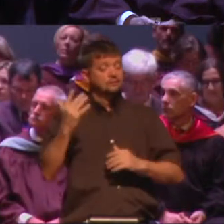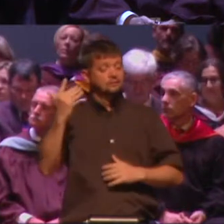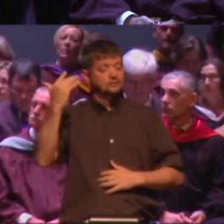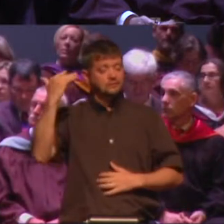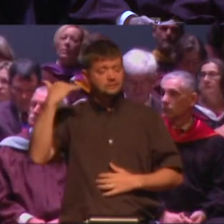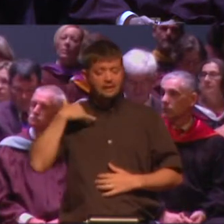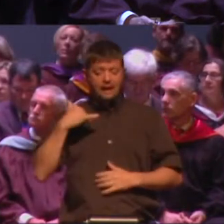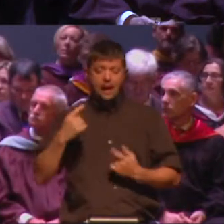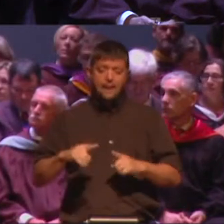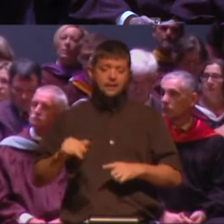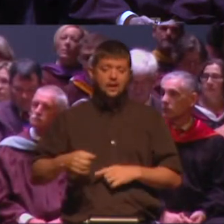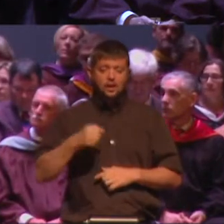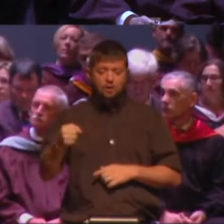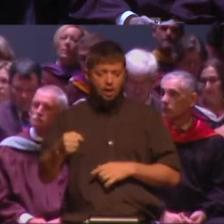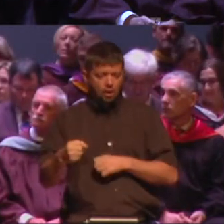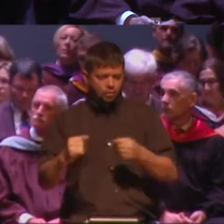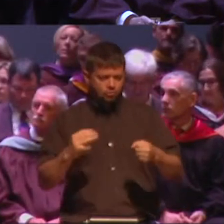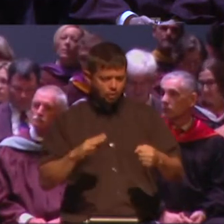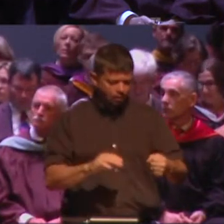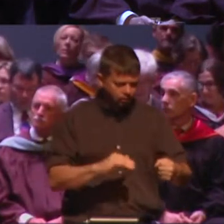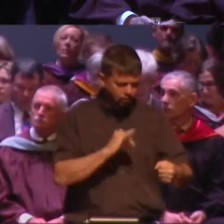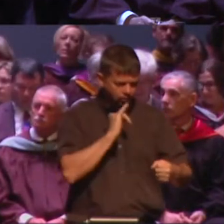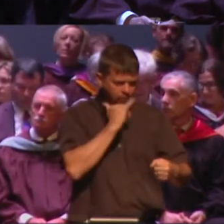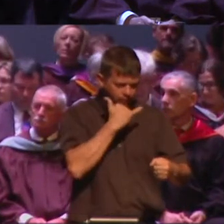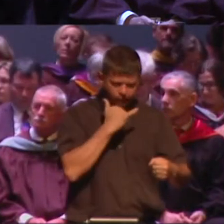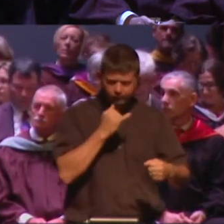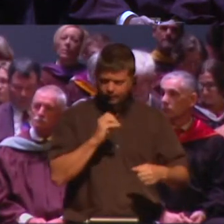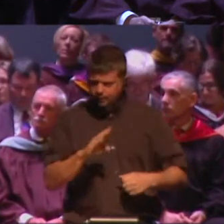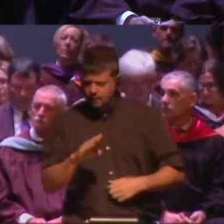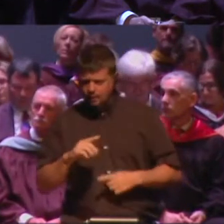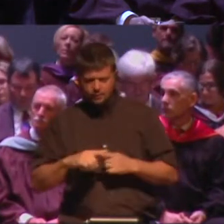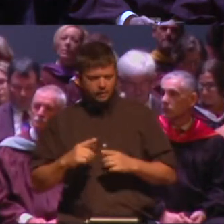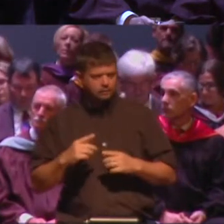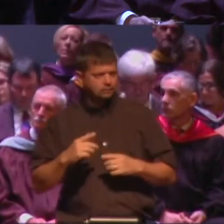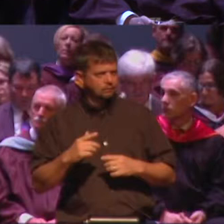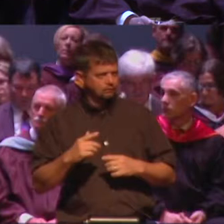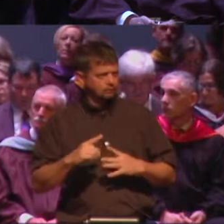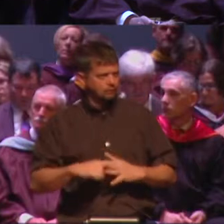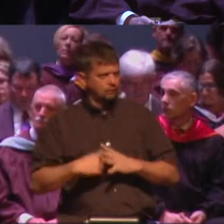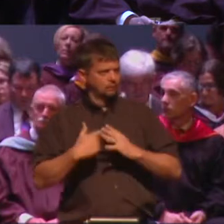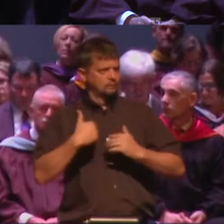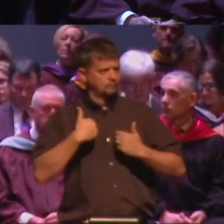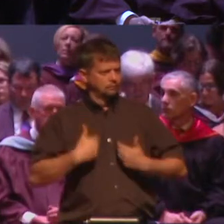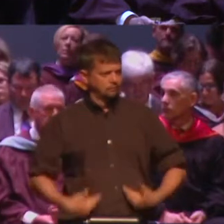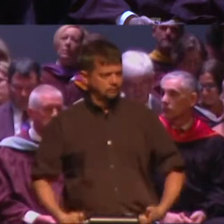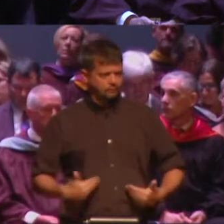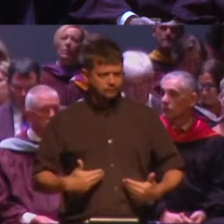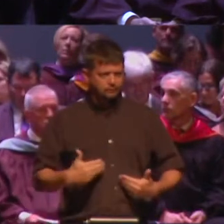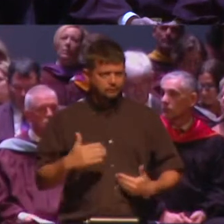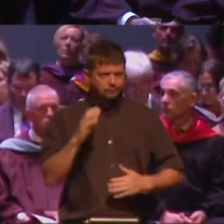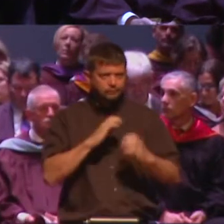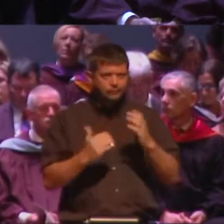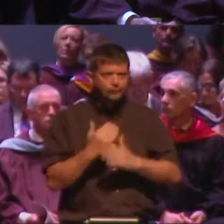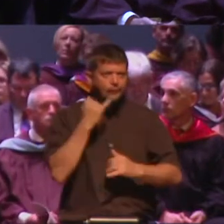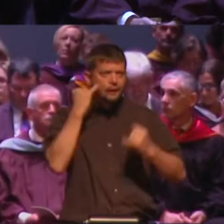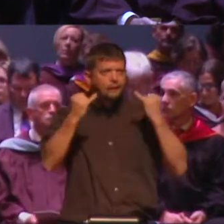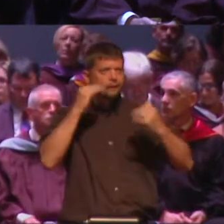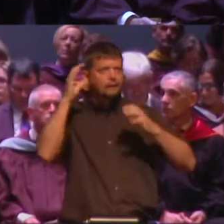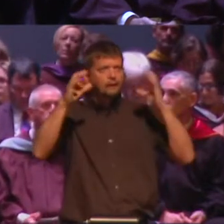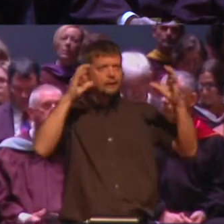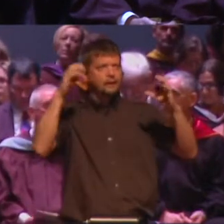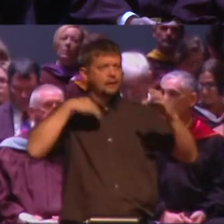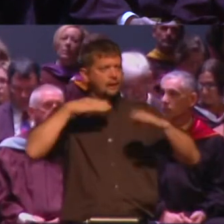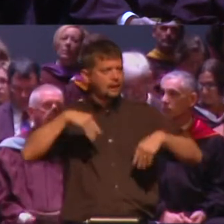in jobs, almost serendipitously at times, that enabled me to explore new ideas and concepts which I had not